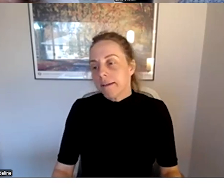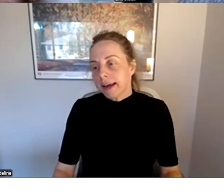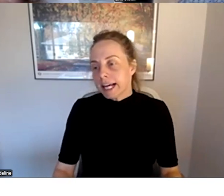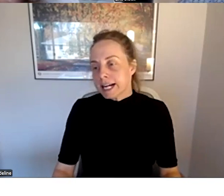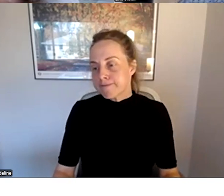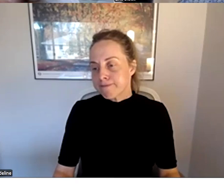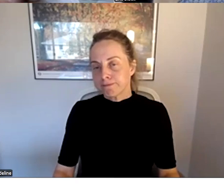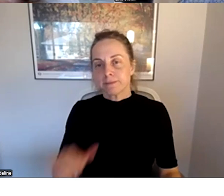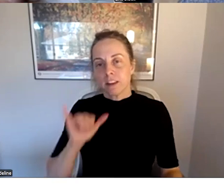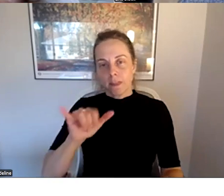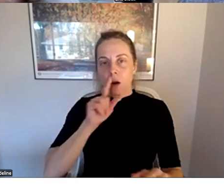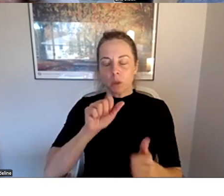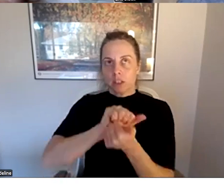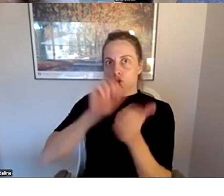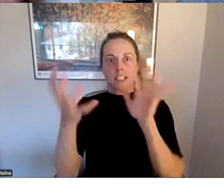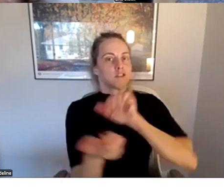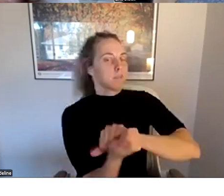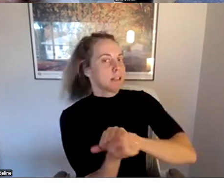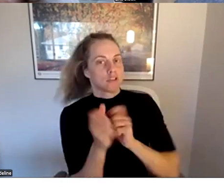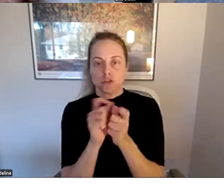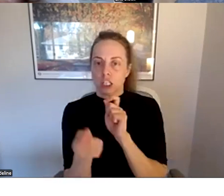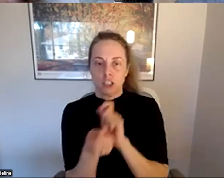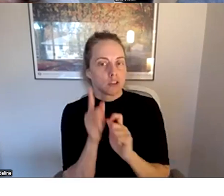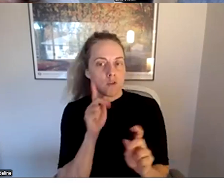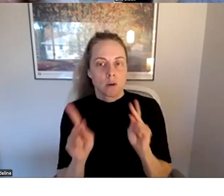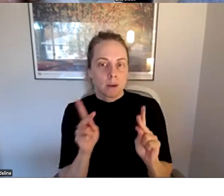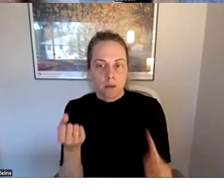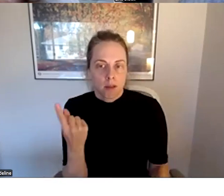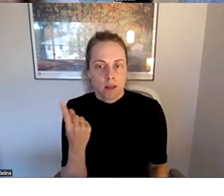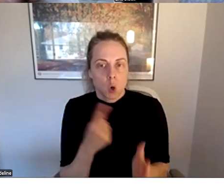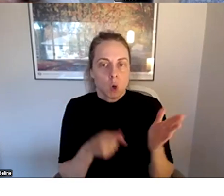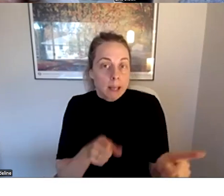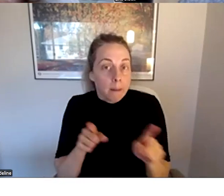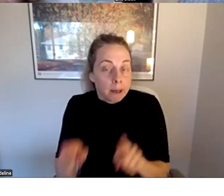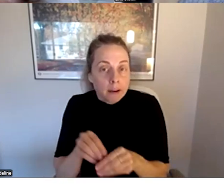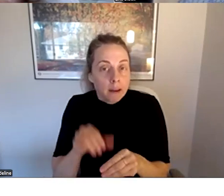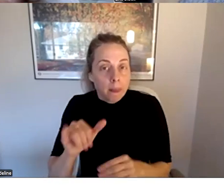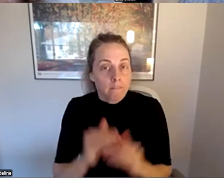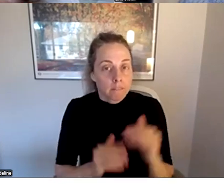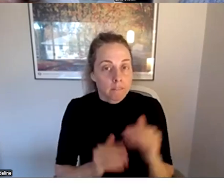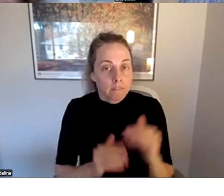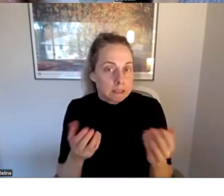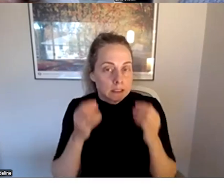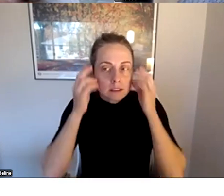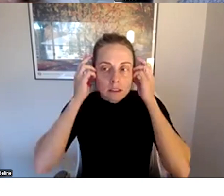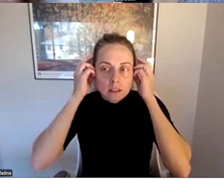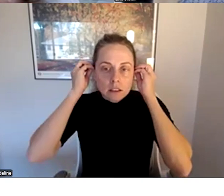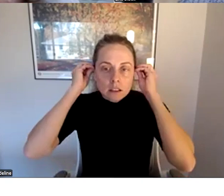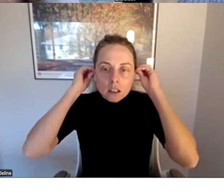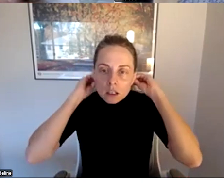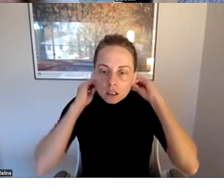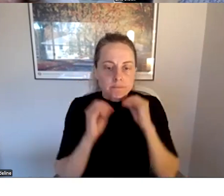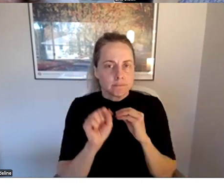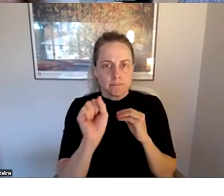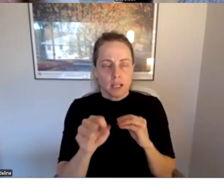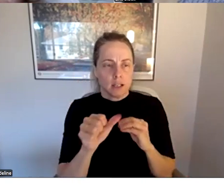been a transformational change in terms of people understanding what's happening in the facility. And yes,